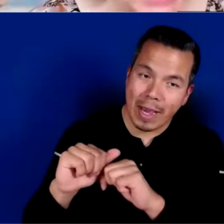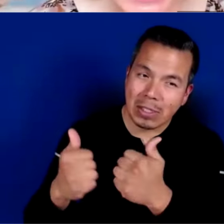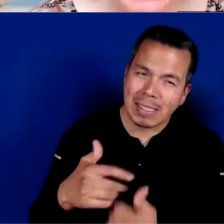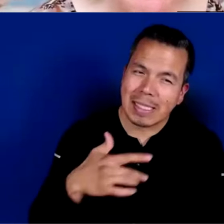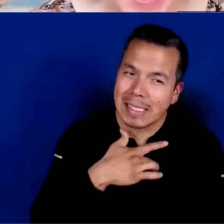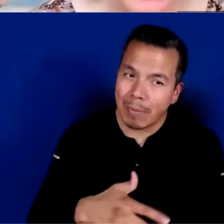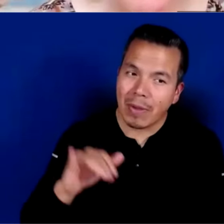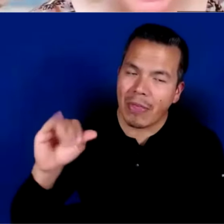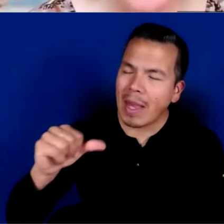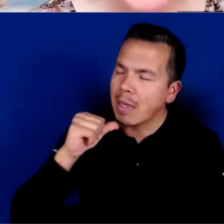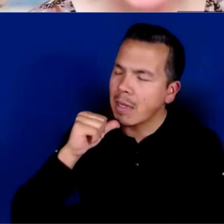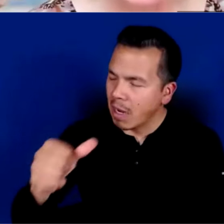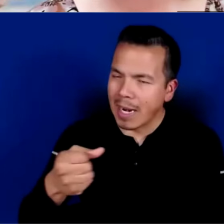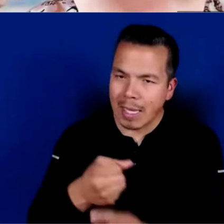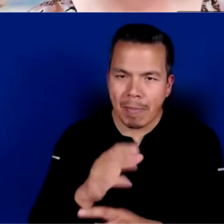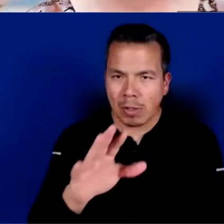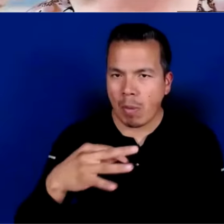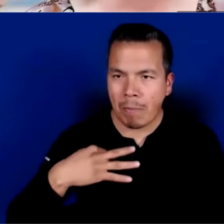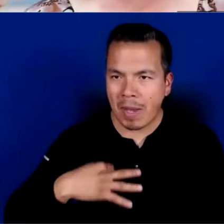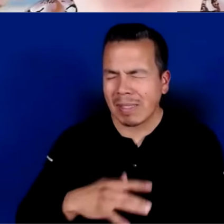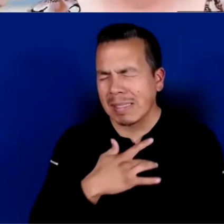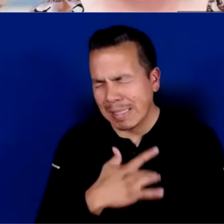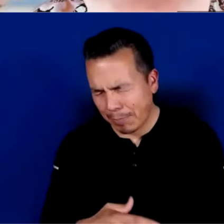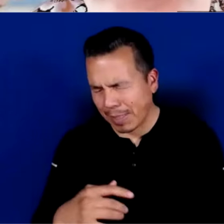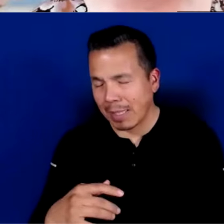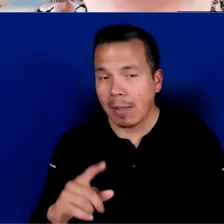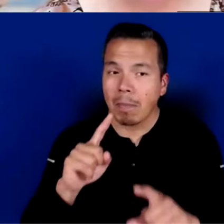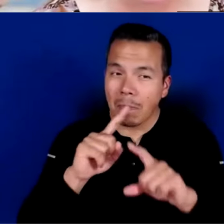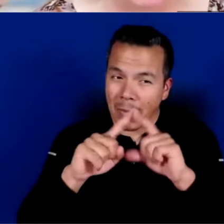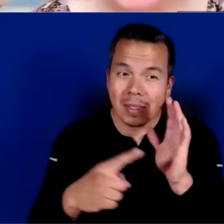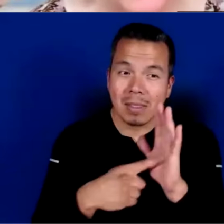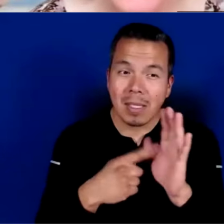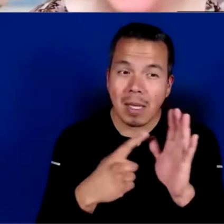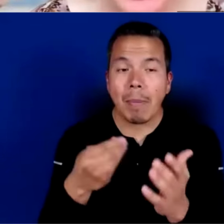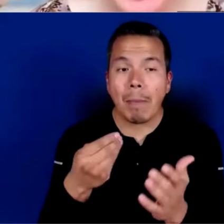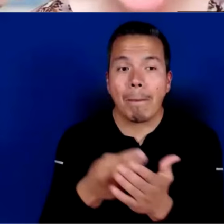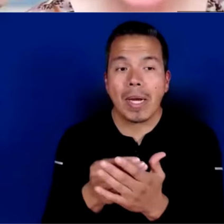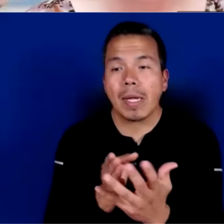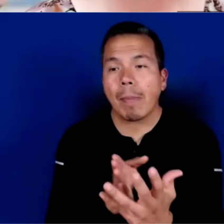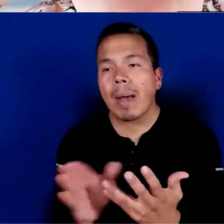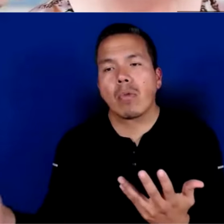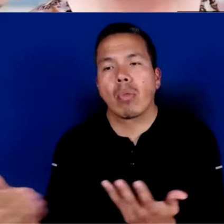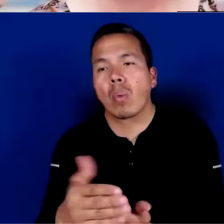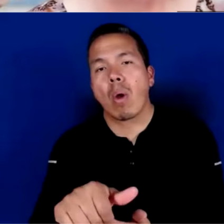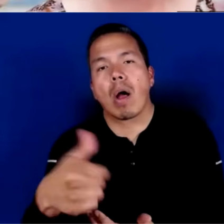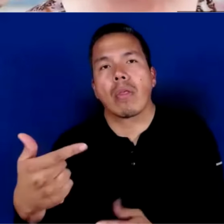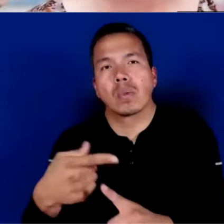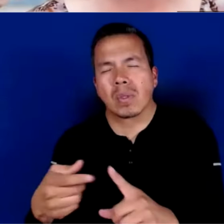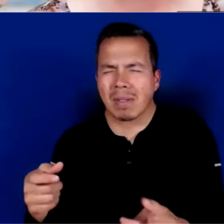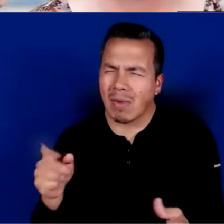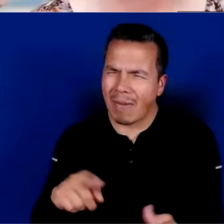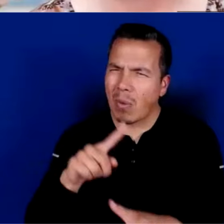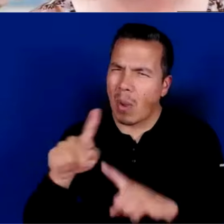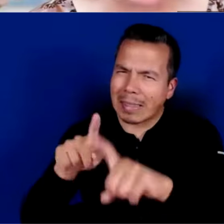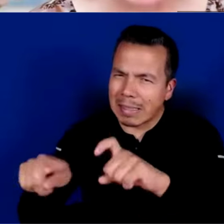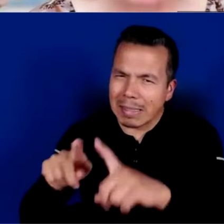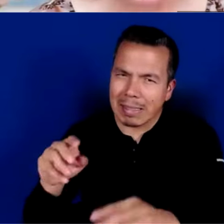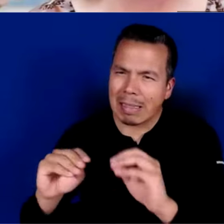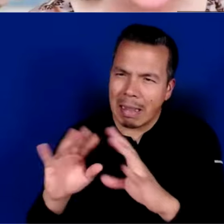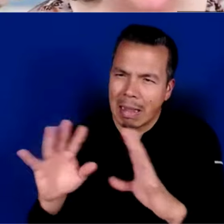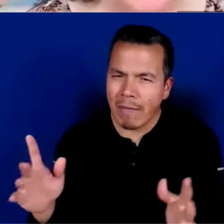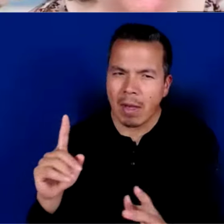is not going to impact your benefits, but sometimes they're passing through money from other sources. So you've got to ask a lot of questions about